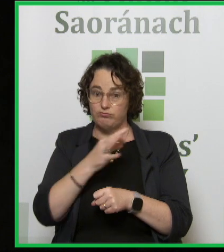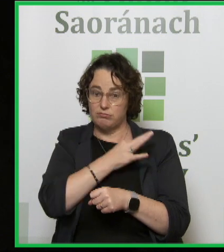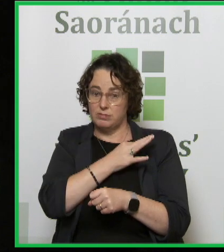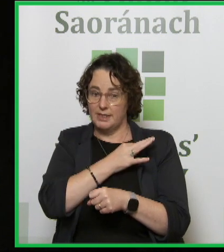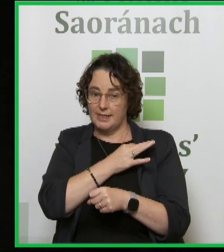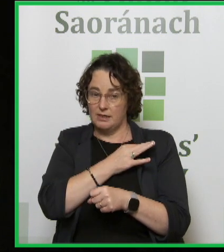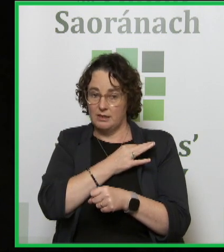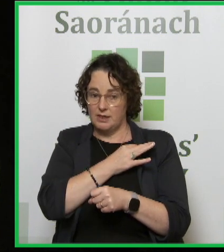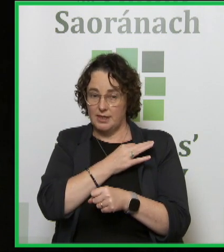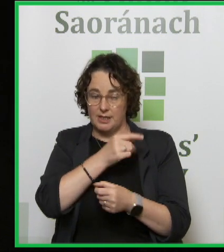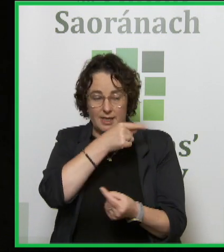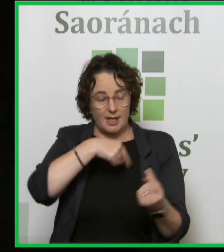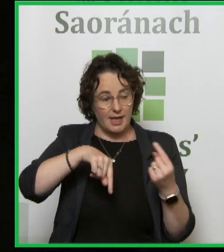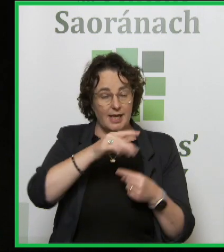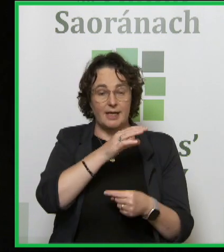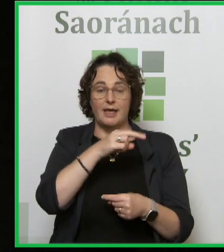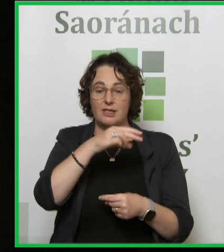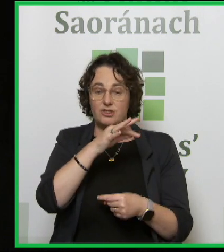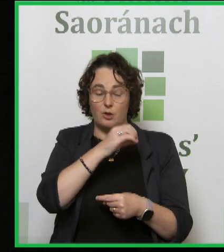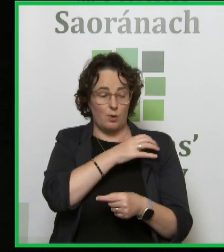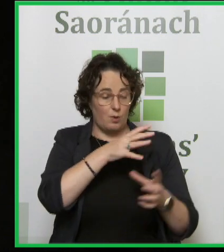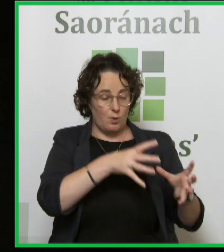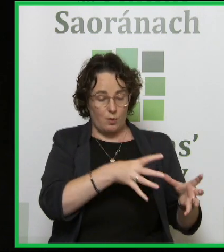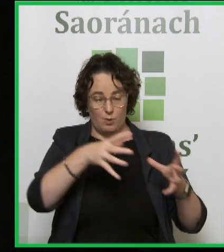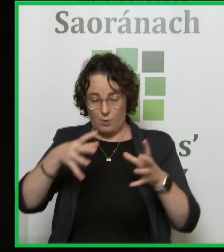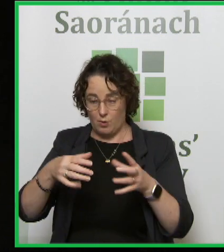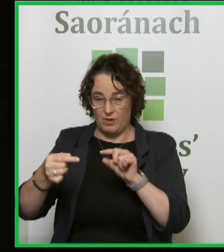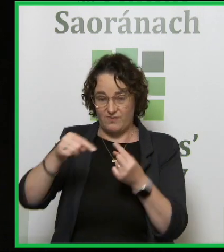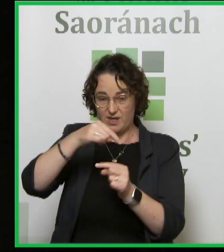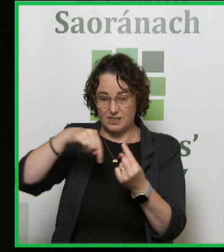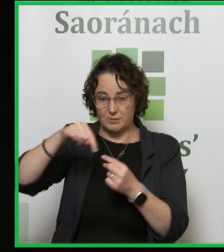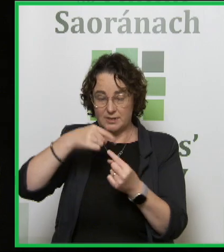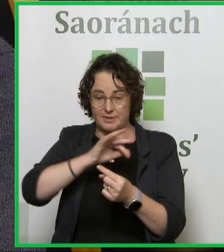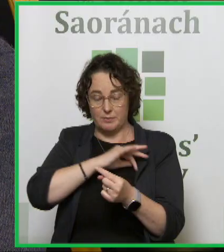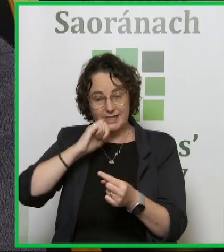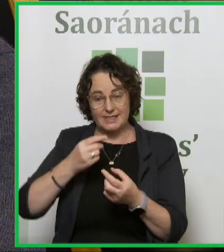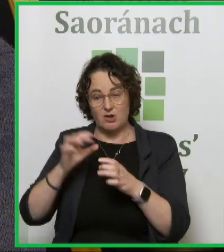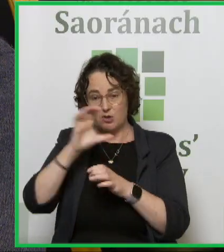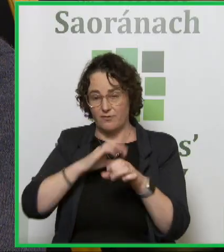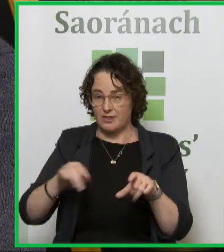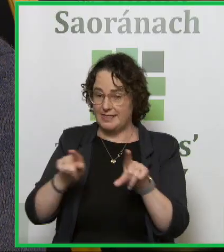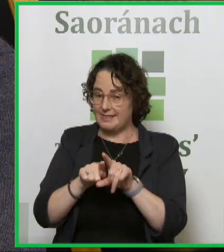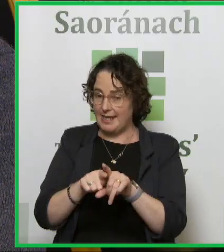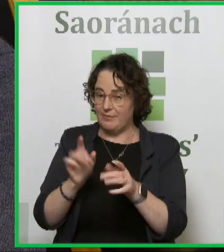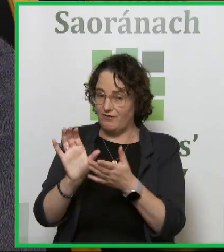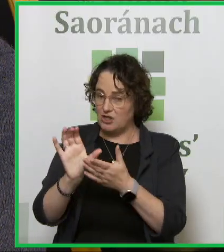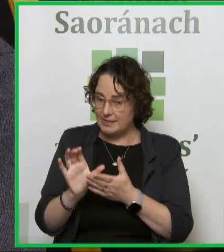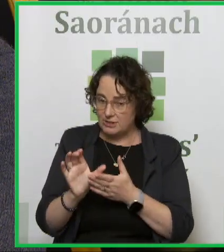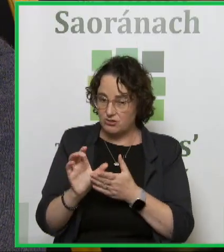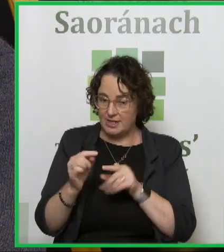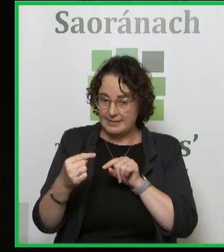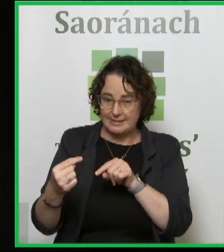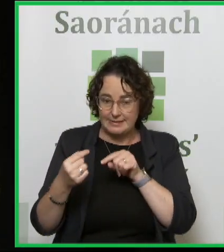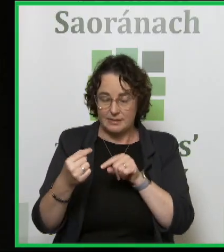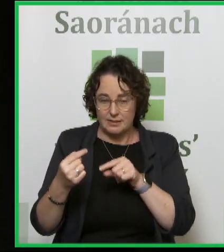NGOs all fight also amongst themselves because they're all after the same scarce resources. And quite often you will find, and agencies